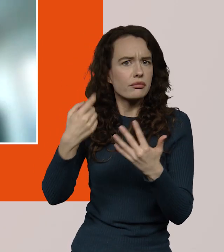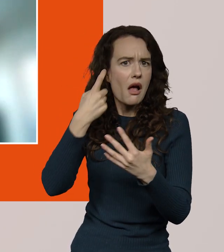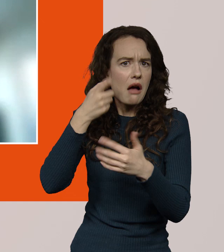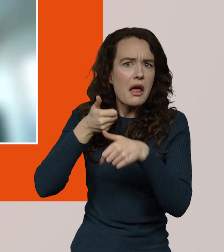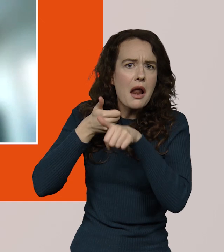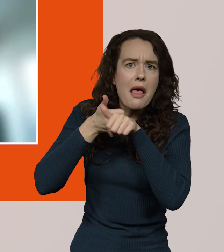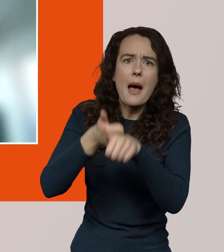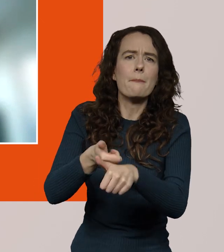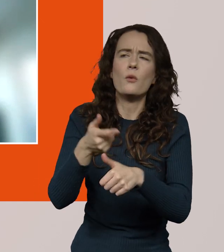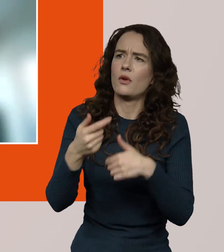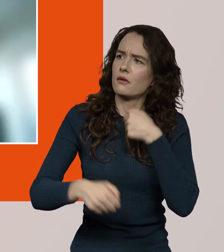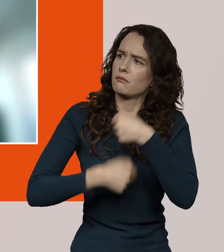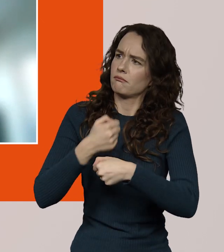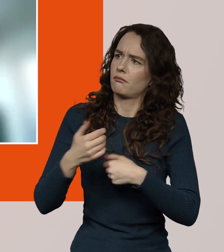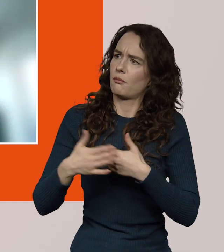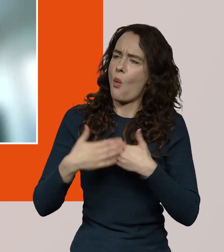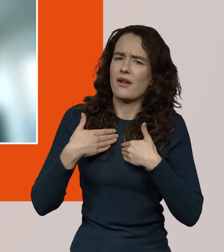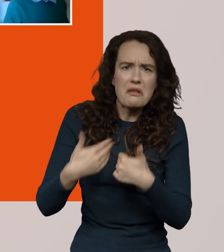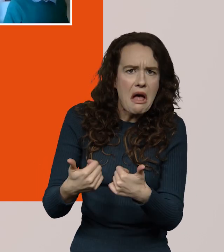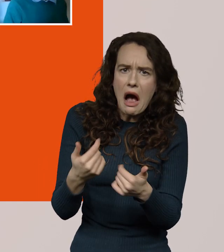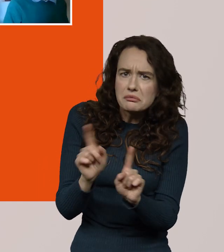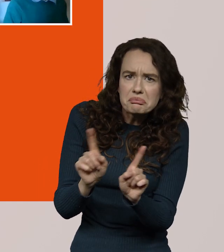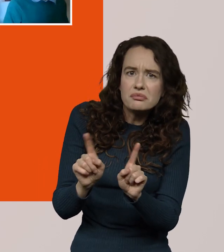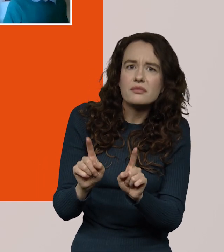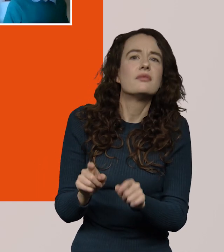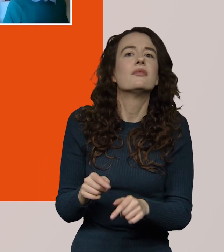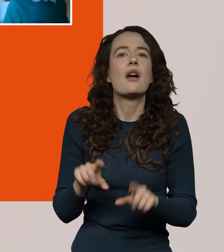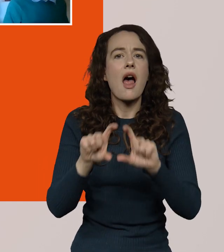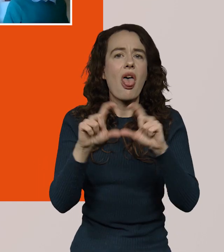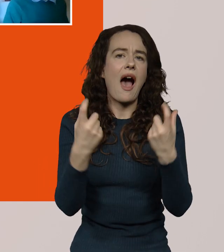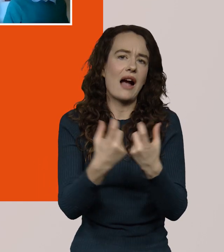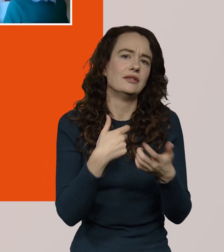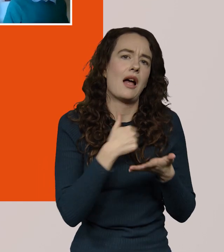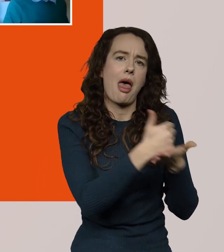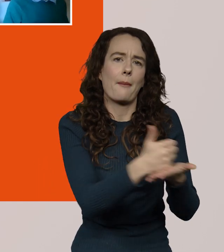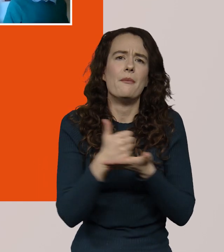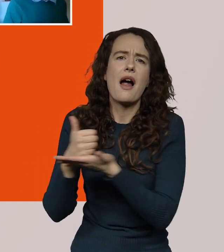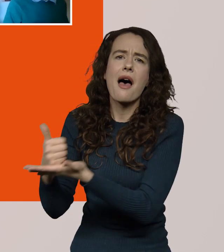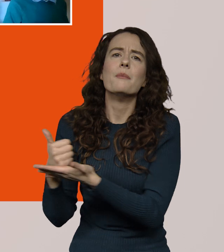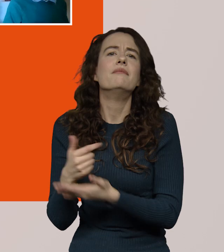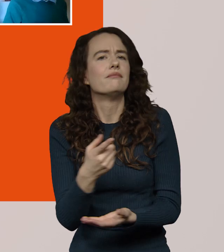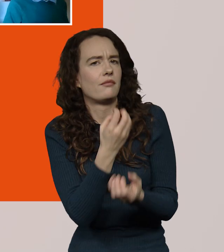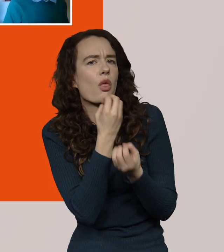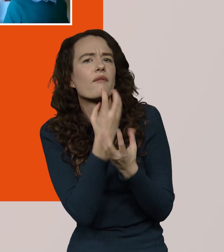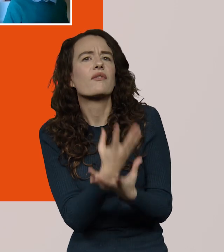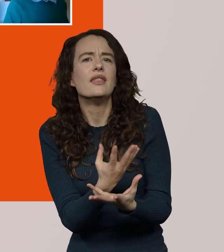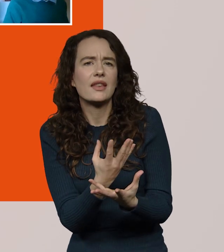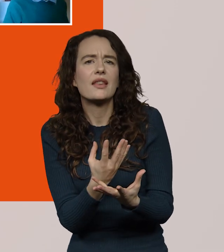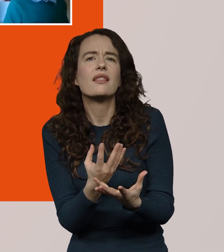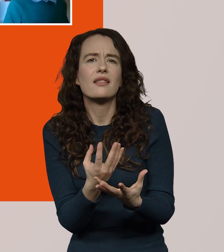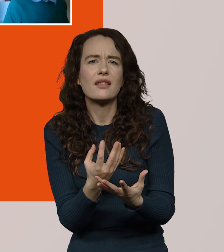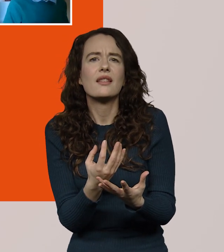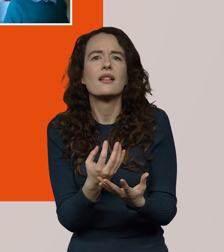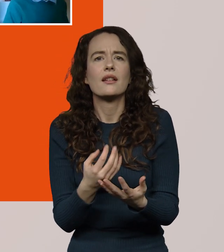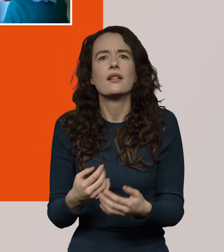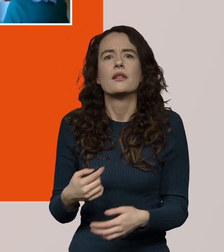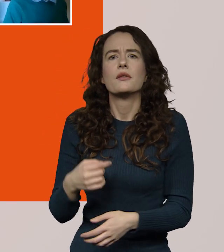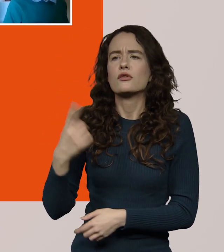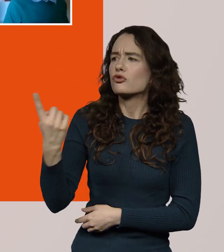this might be things like, if you feel a bit worried about something, it might be that you want to feel a bit more